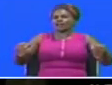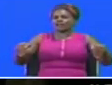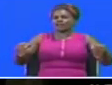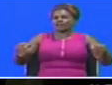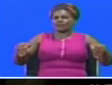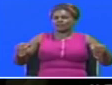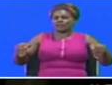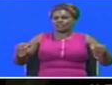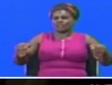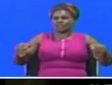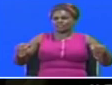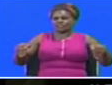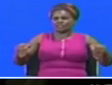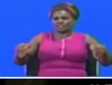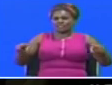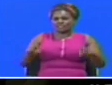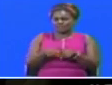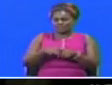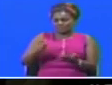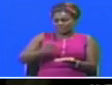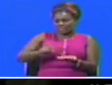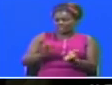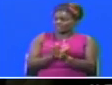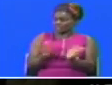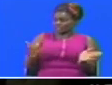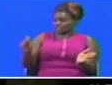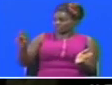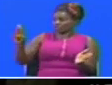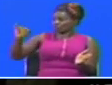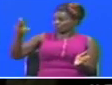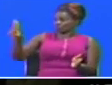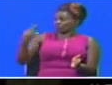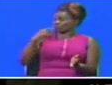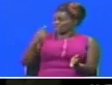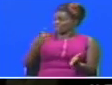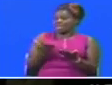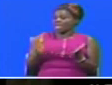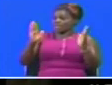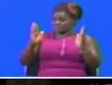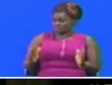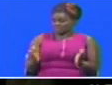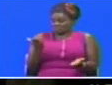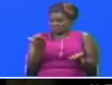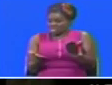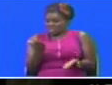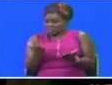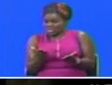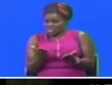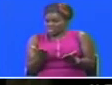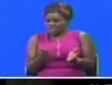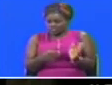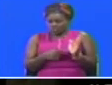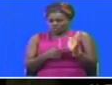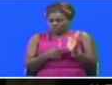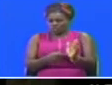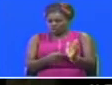board. And the Secretary General Raphael Tuju himself had said, whoever that perhaps will prove that there can